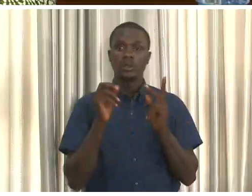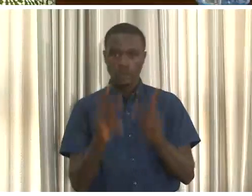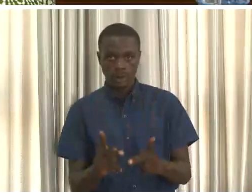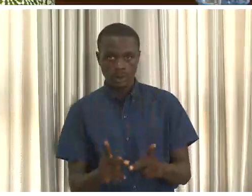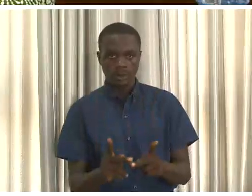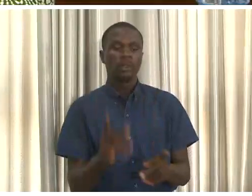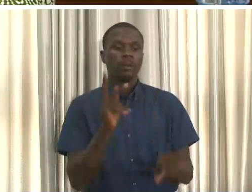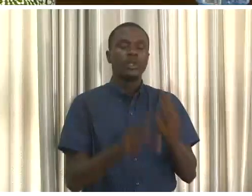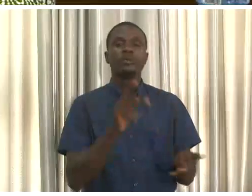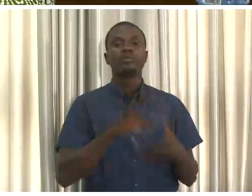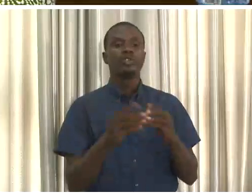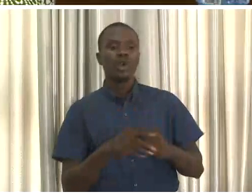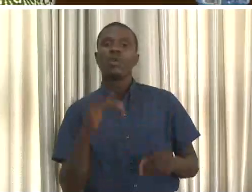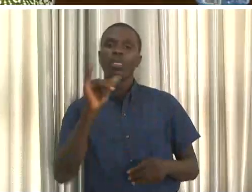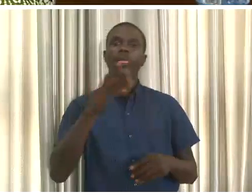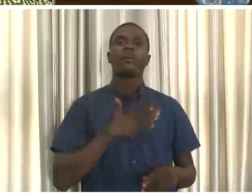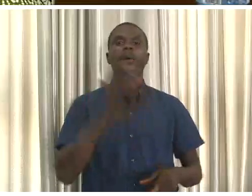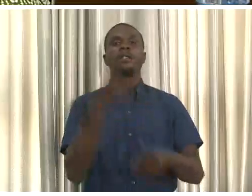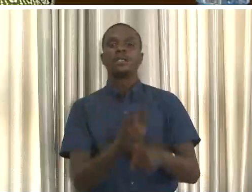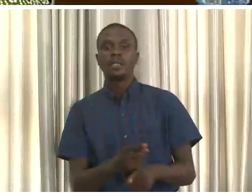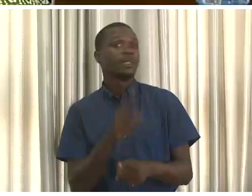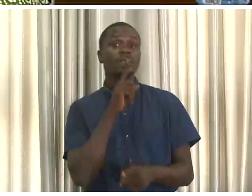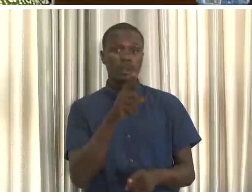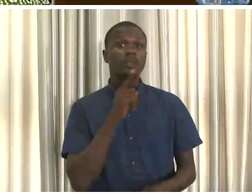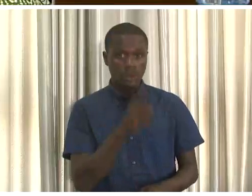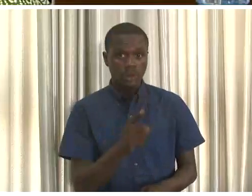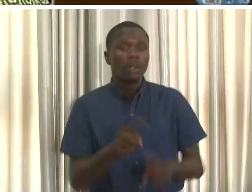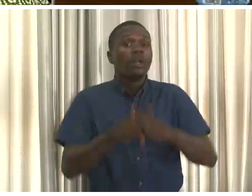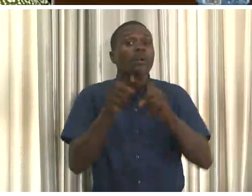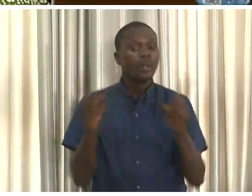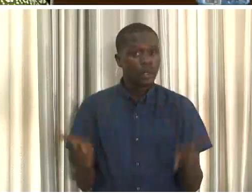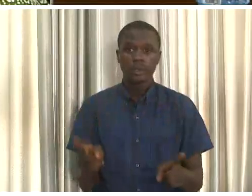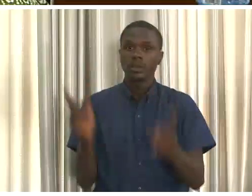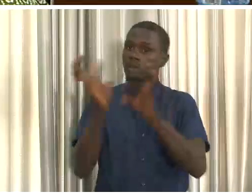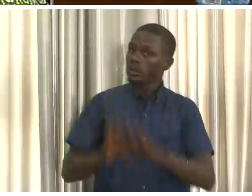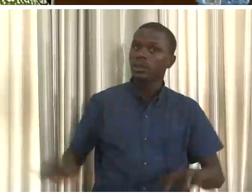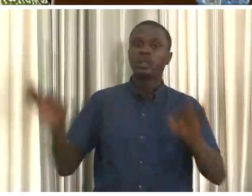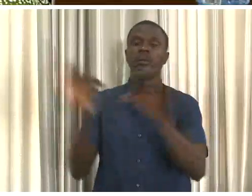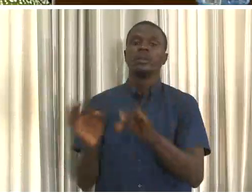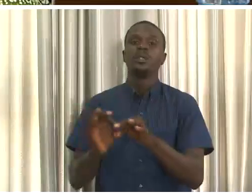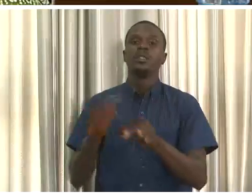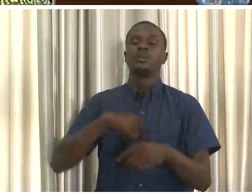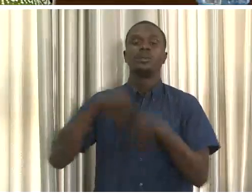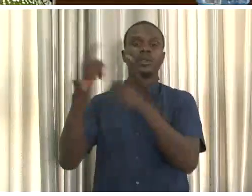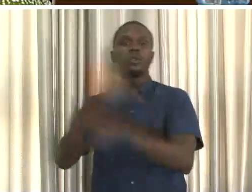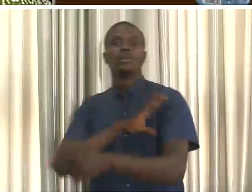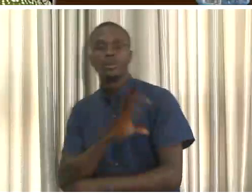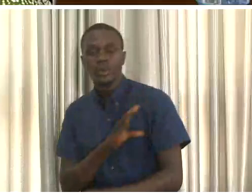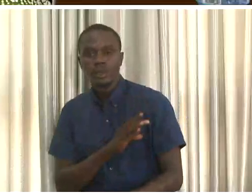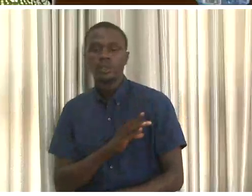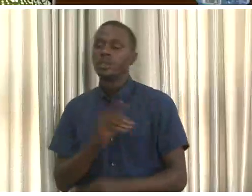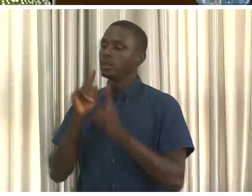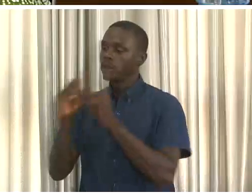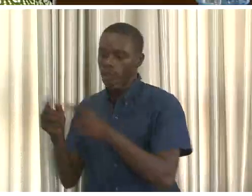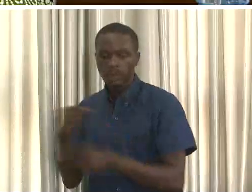grievance, there are other people within the country who not get any concern about the issue you want to raise. So what if we they ask as a commission is